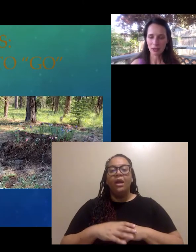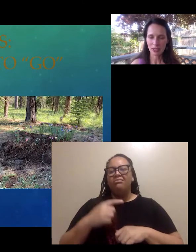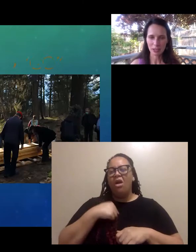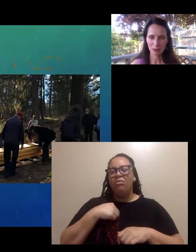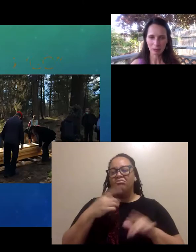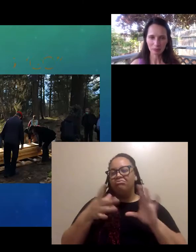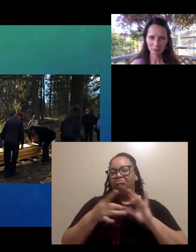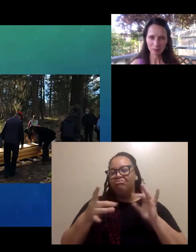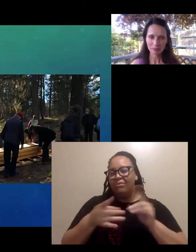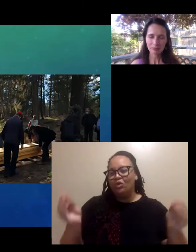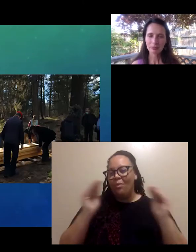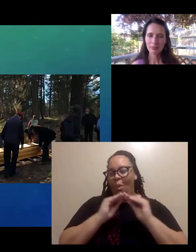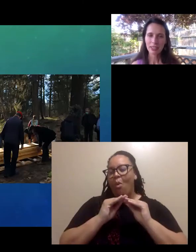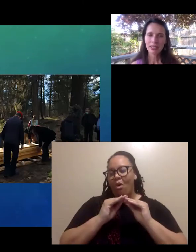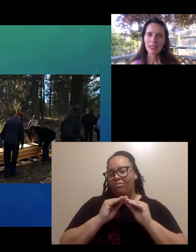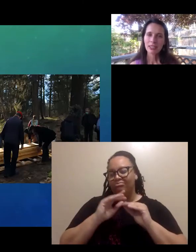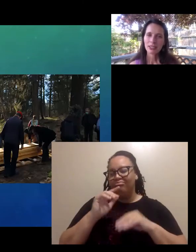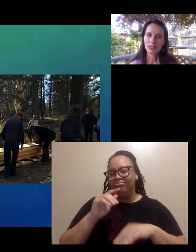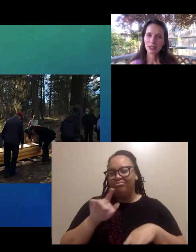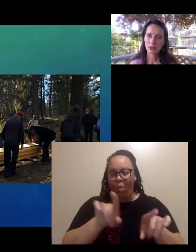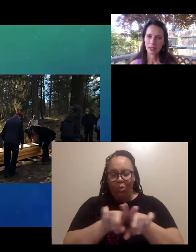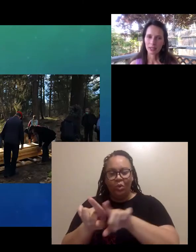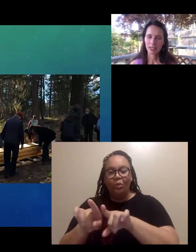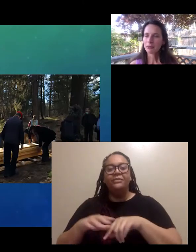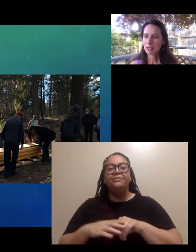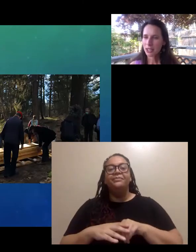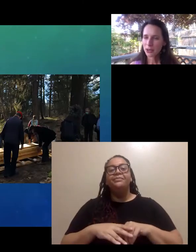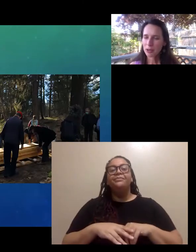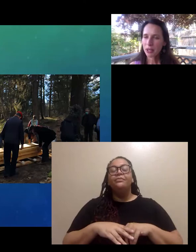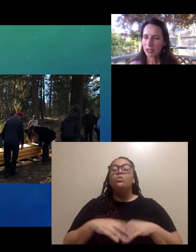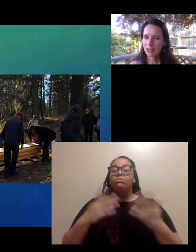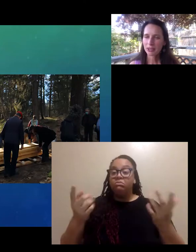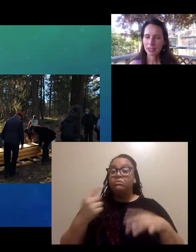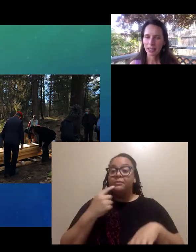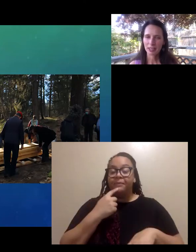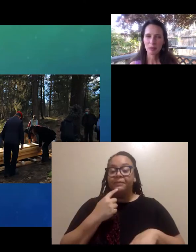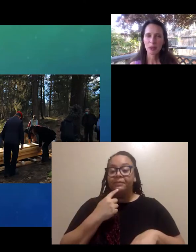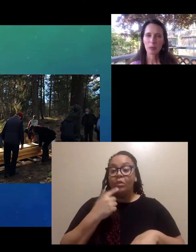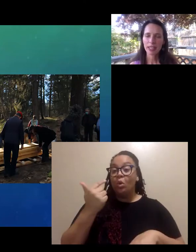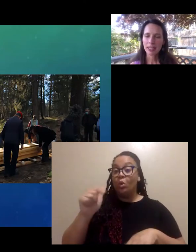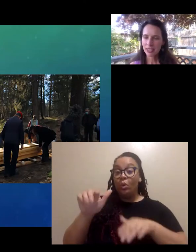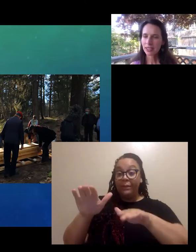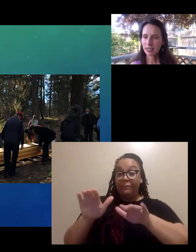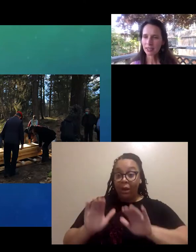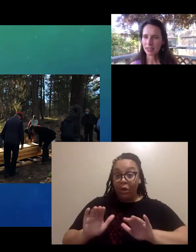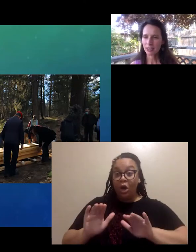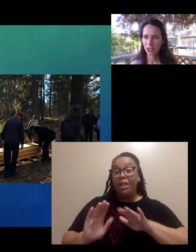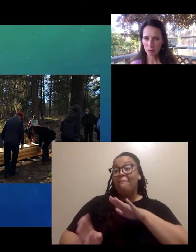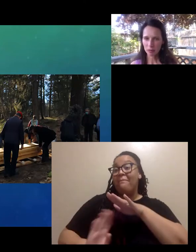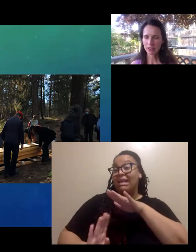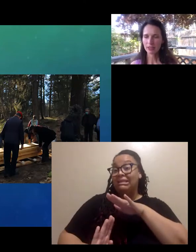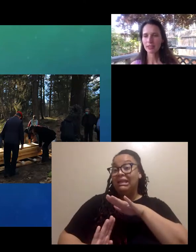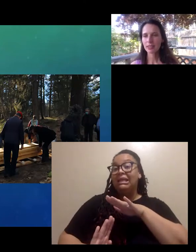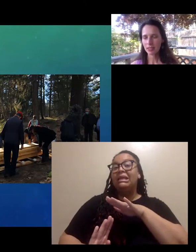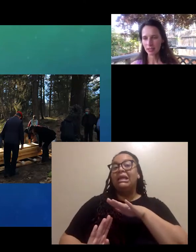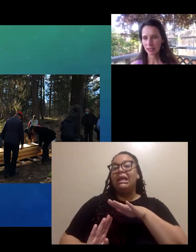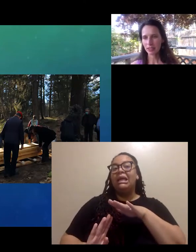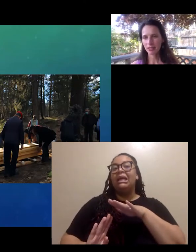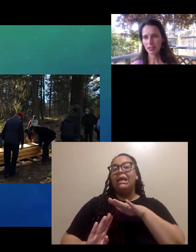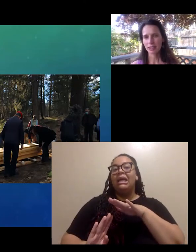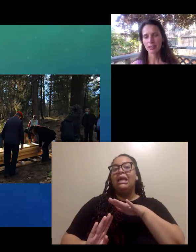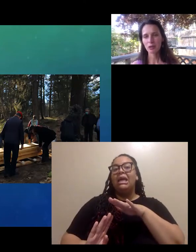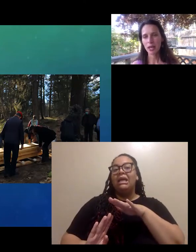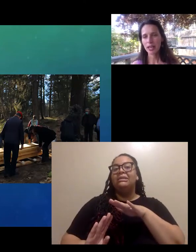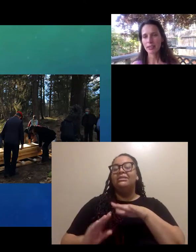some of those as well. So, like I was saying, green burial at its most basic is internment in the